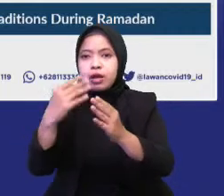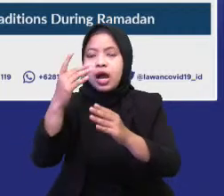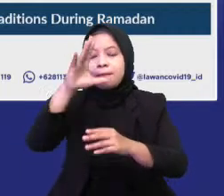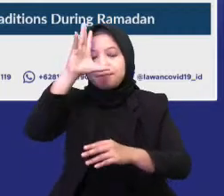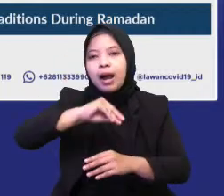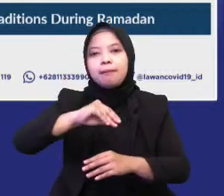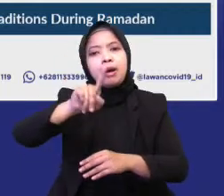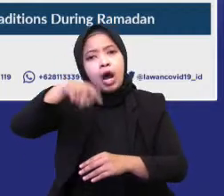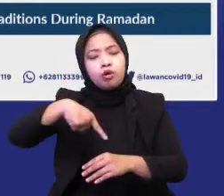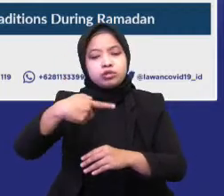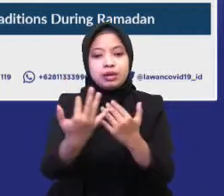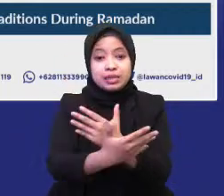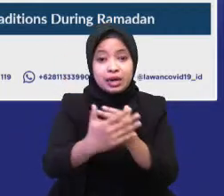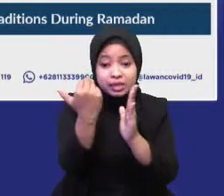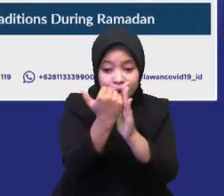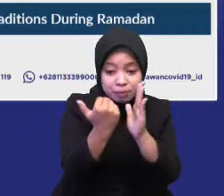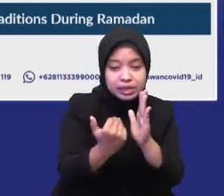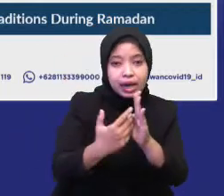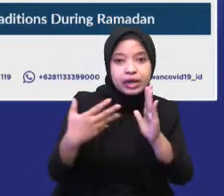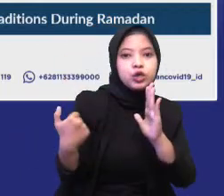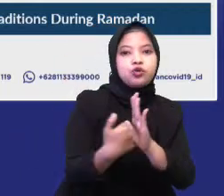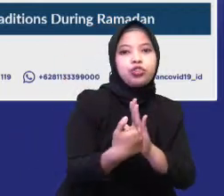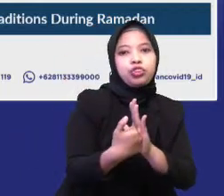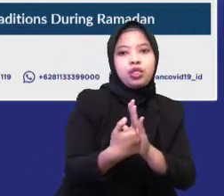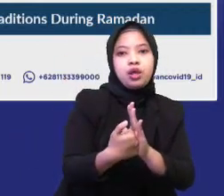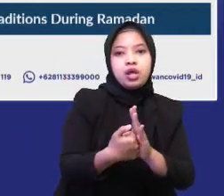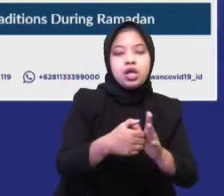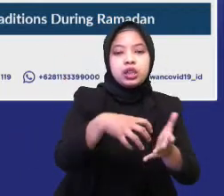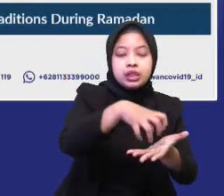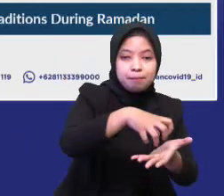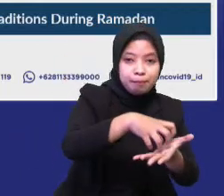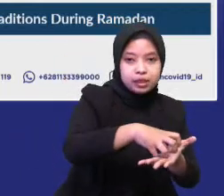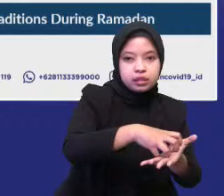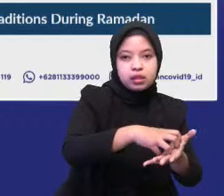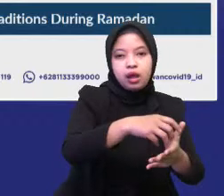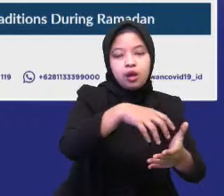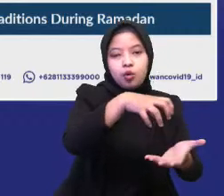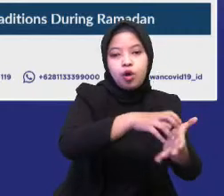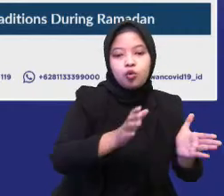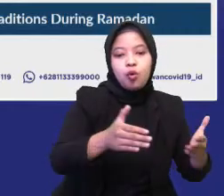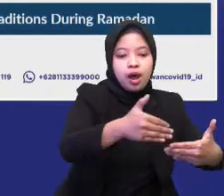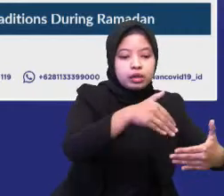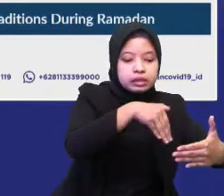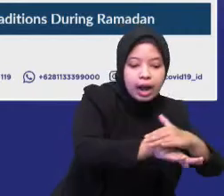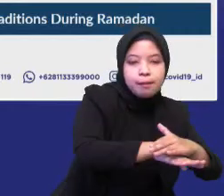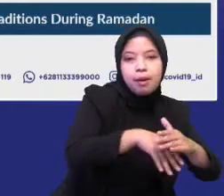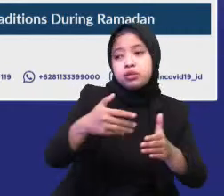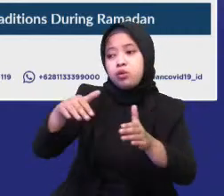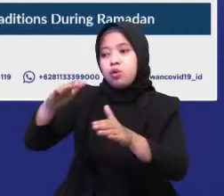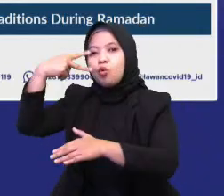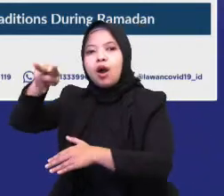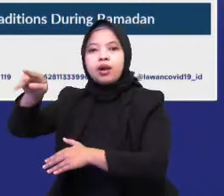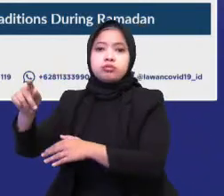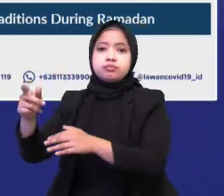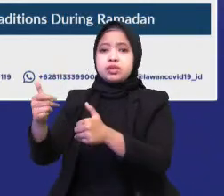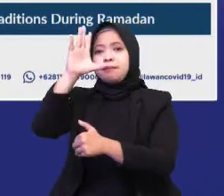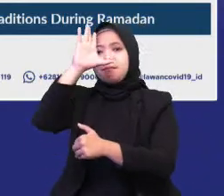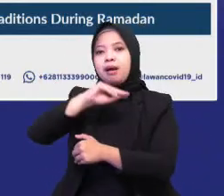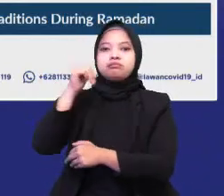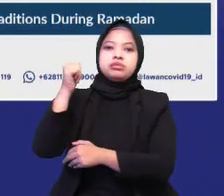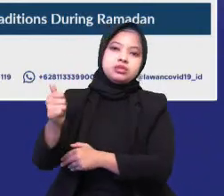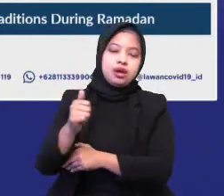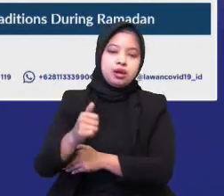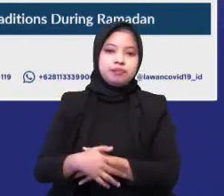issues by place of work. And it should be remembered, vulnerable populations such